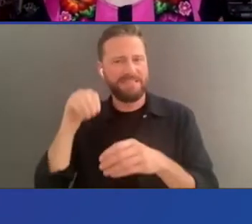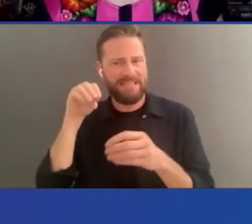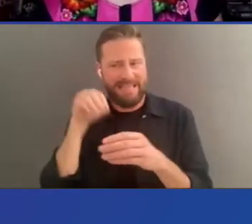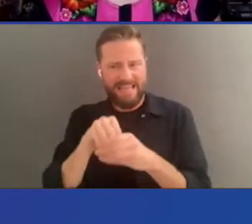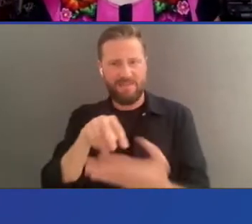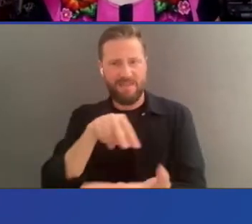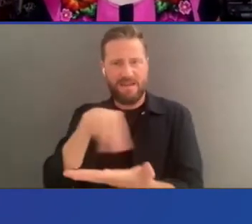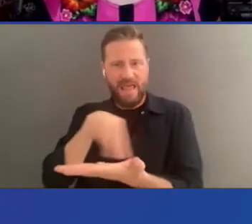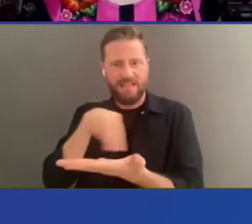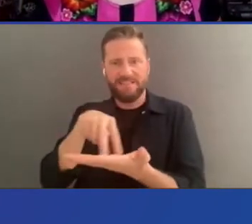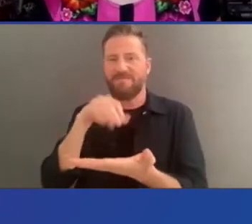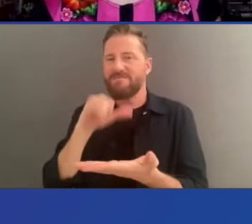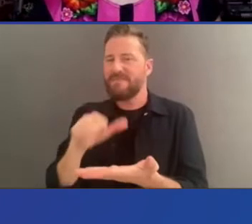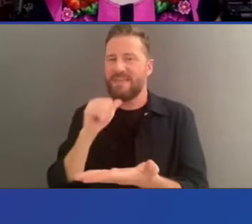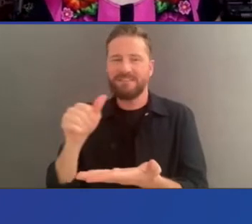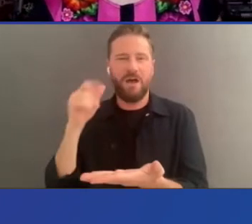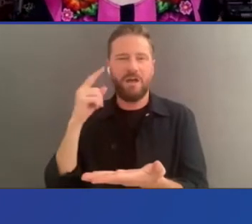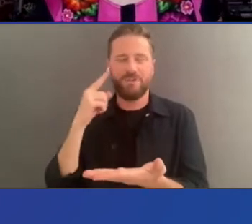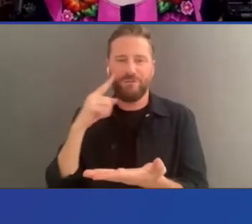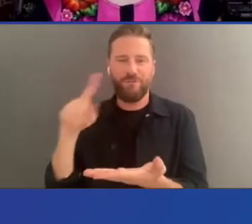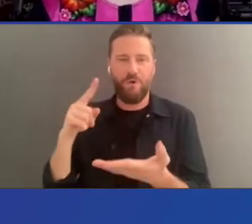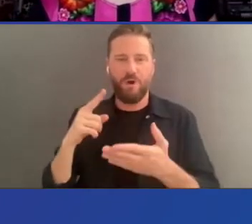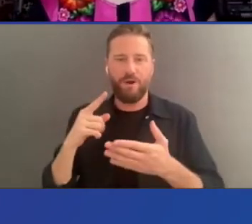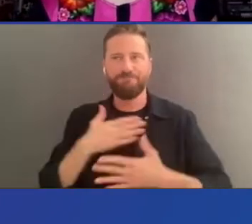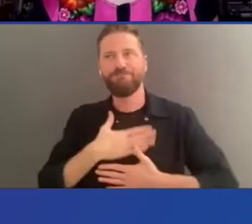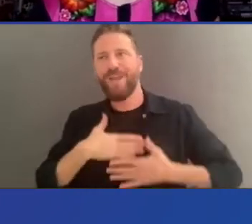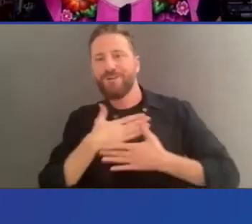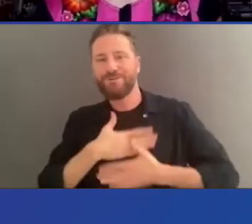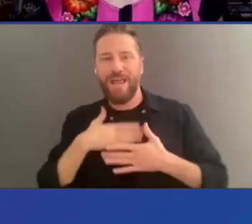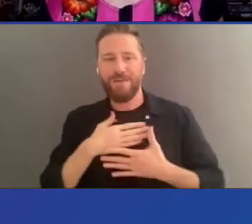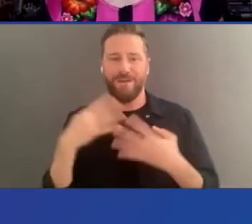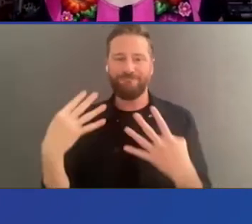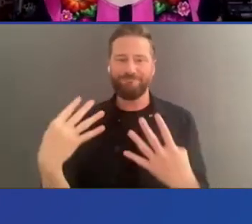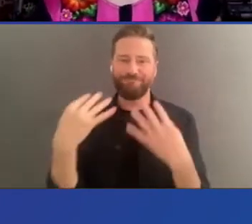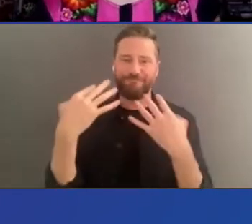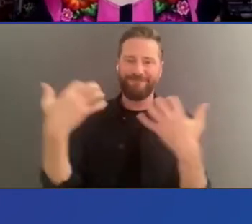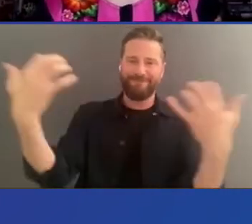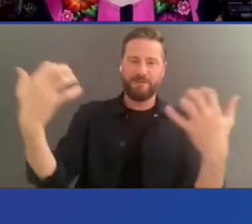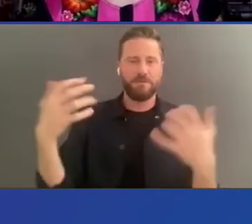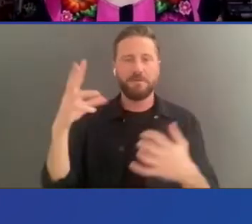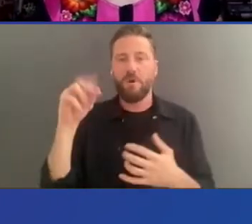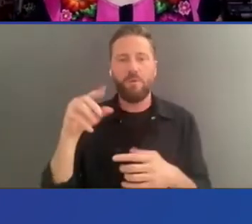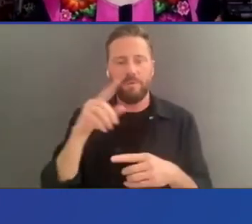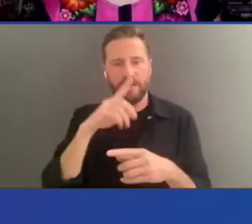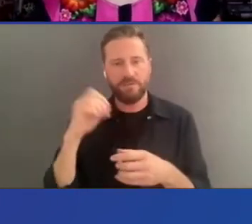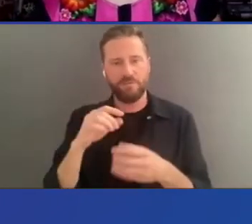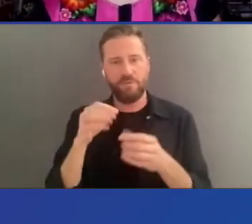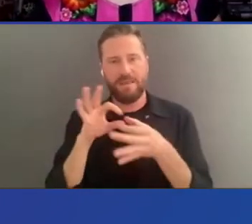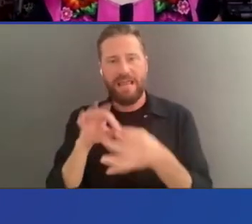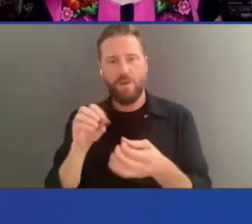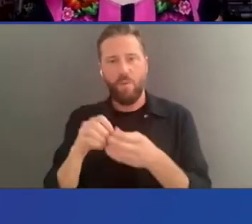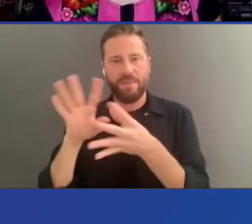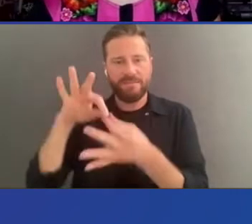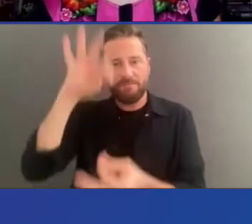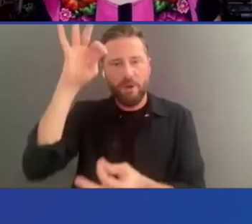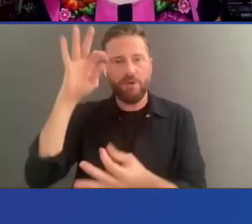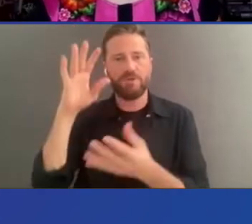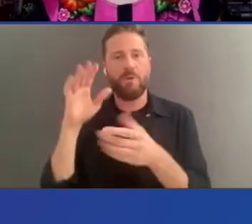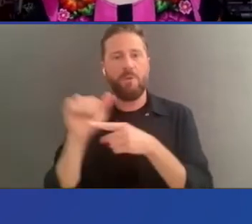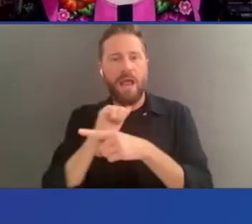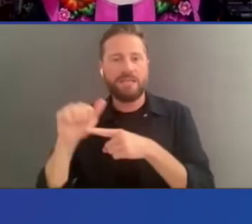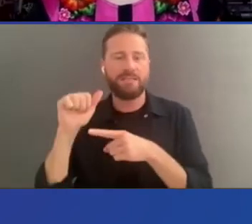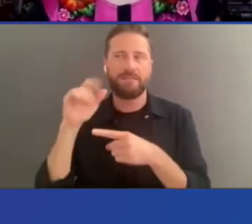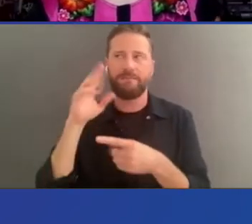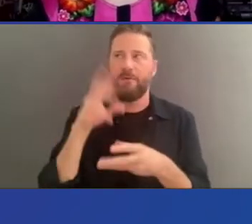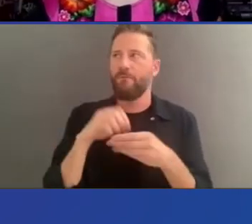dance that is not just for entertainment, but because it has to do with spiritual practices, from